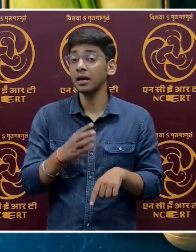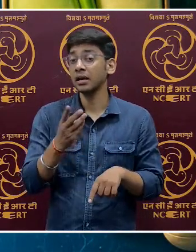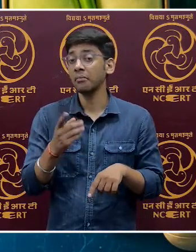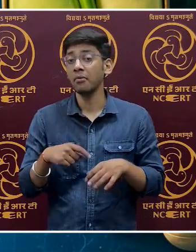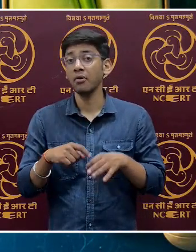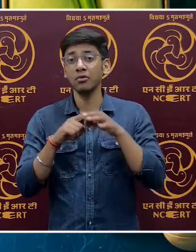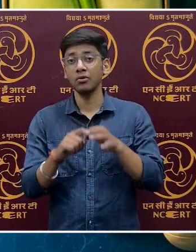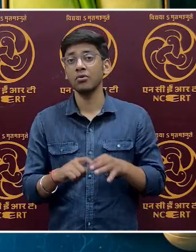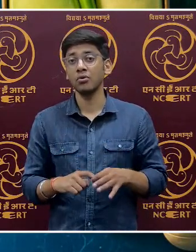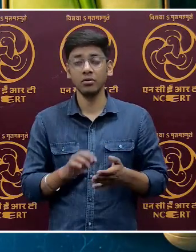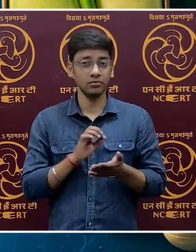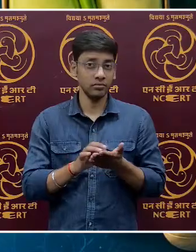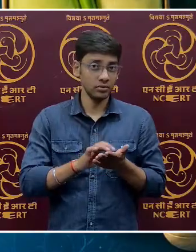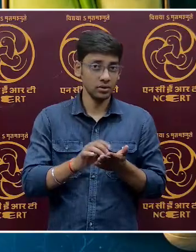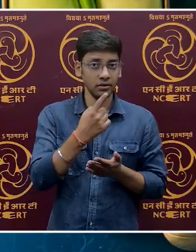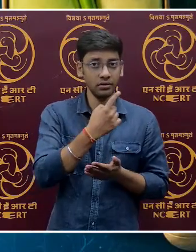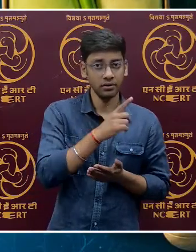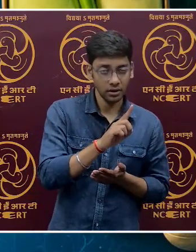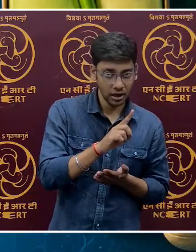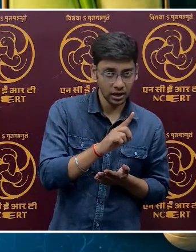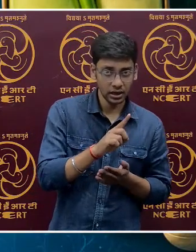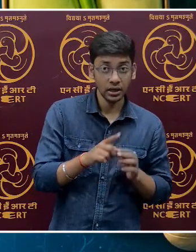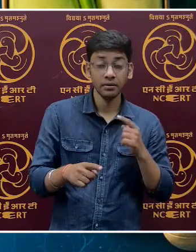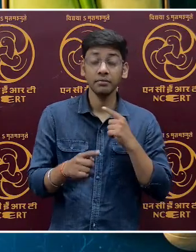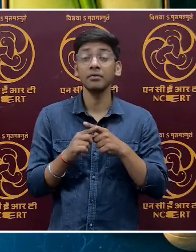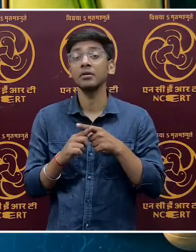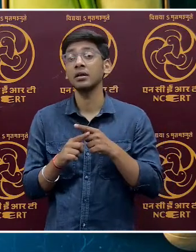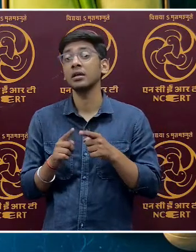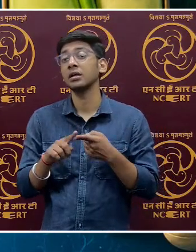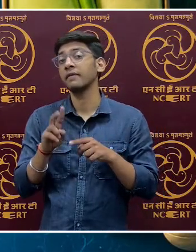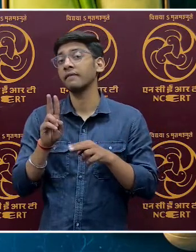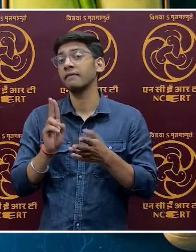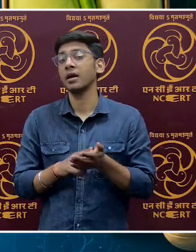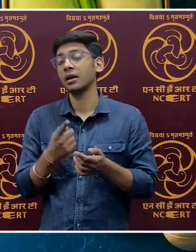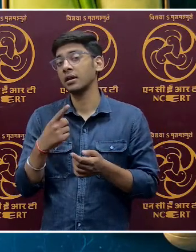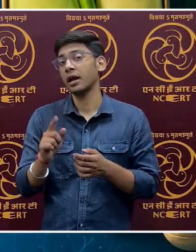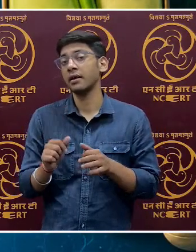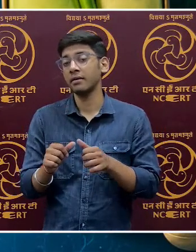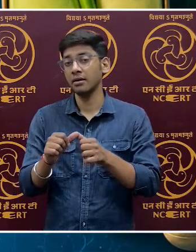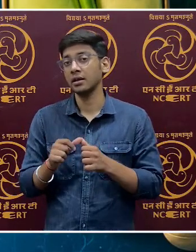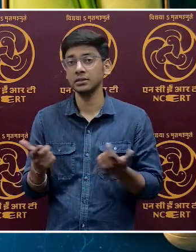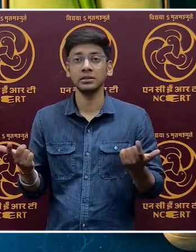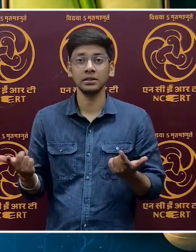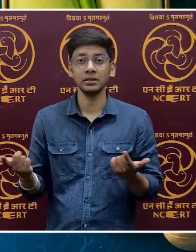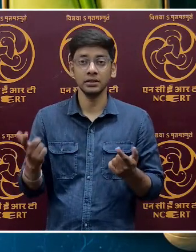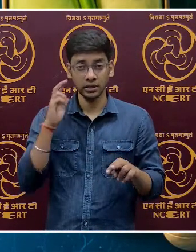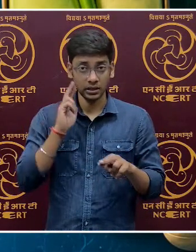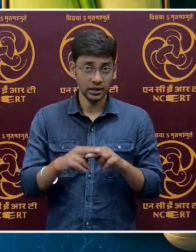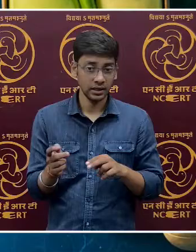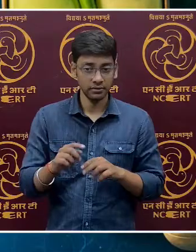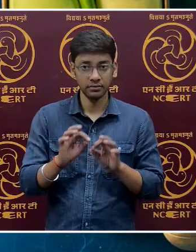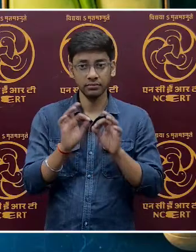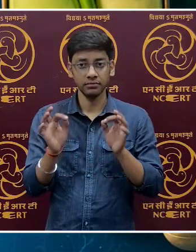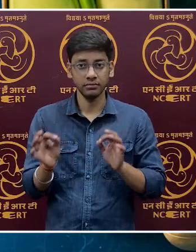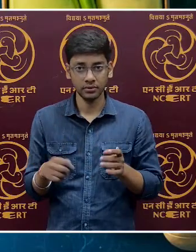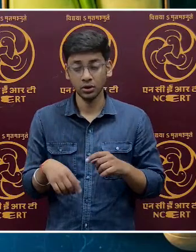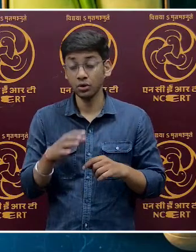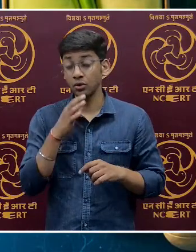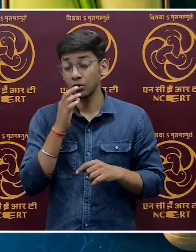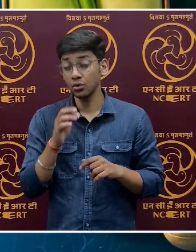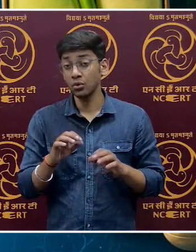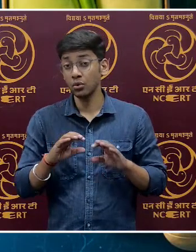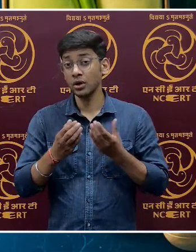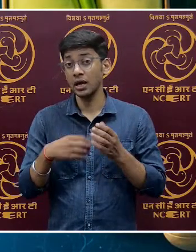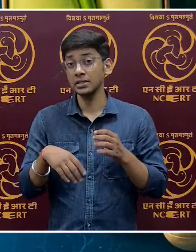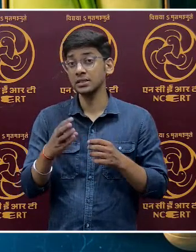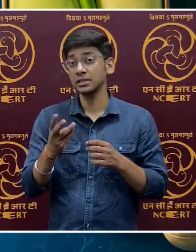questions where you had written the right, and even which is the right answer also. So getting it done in the real classroom situation